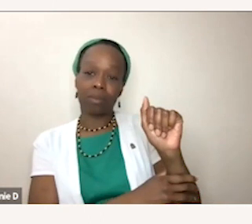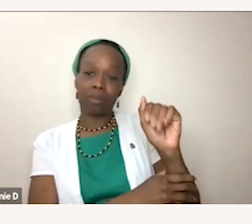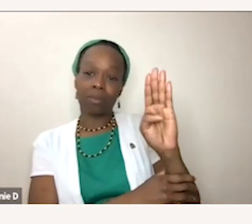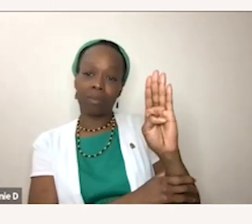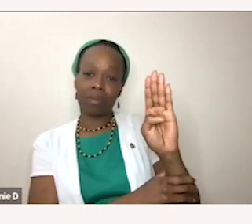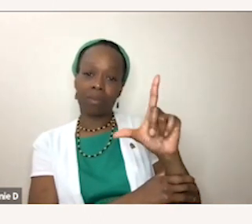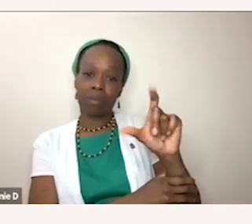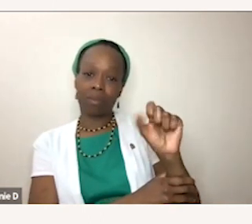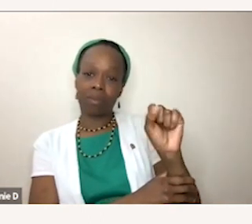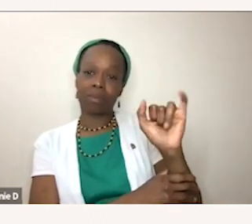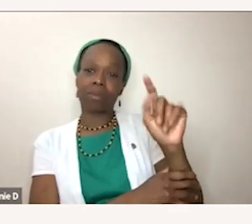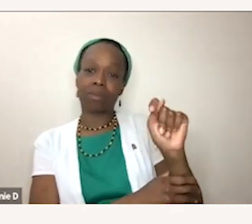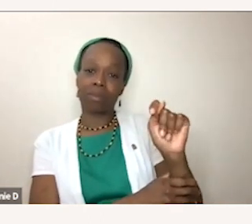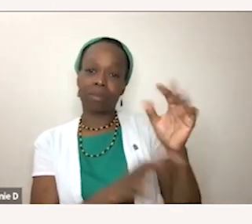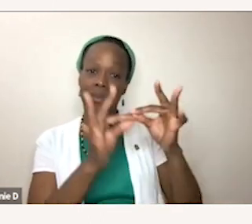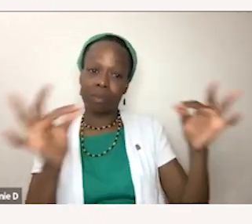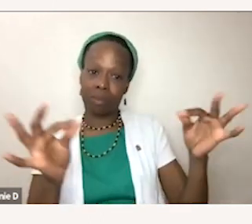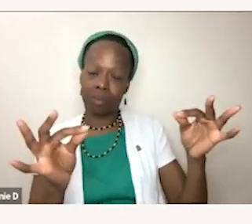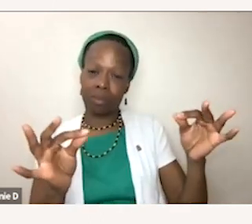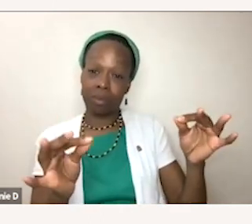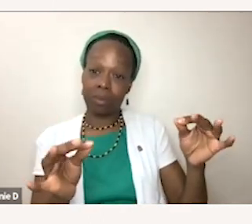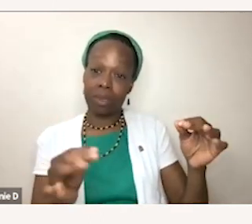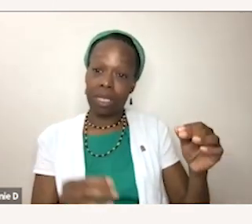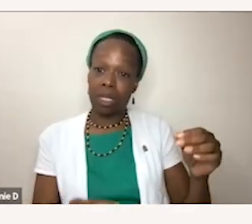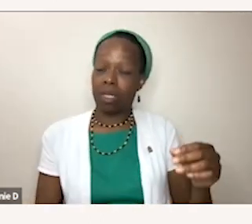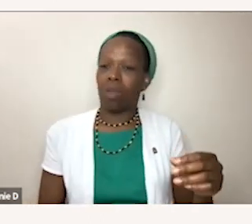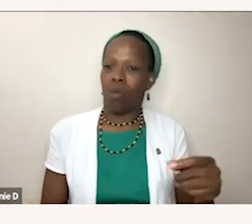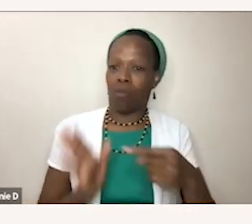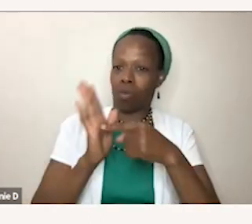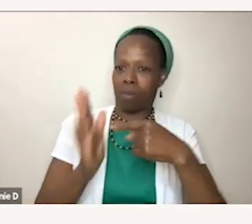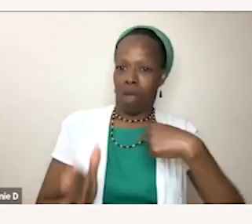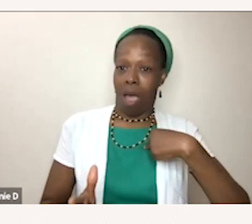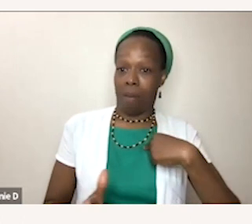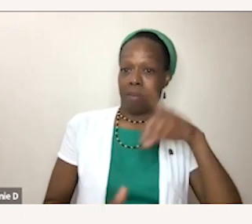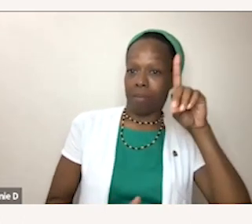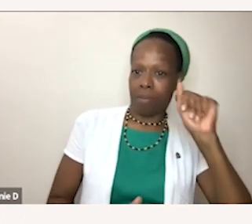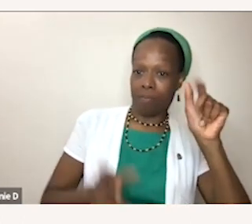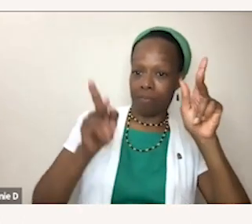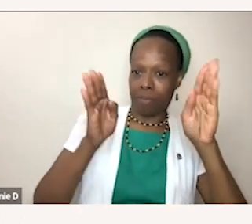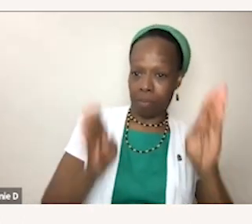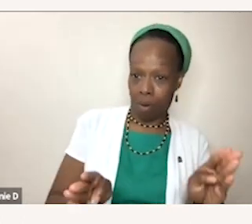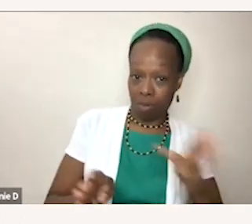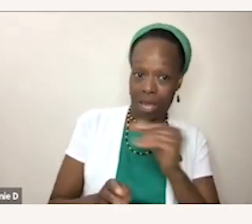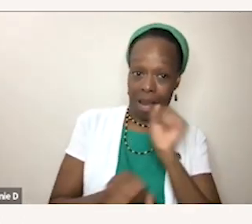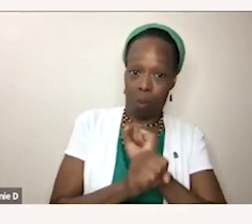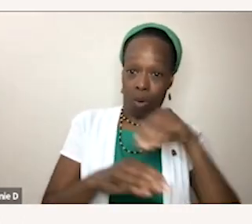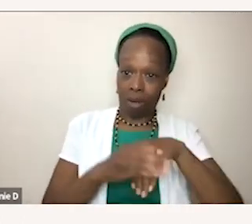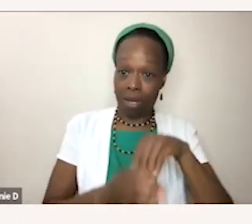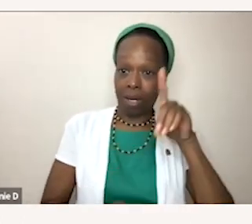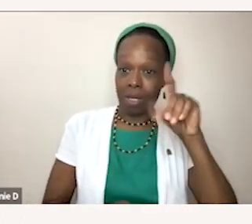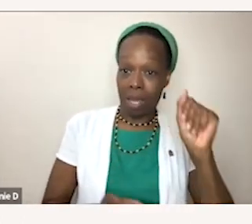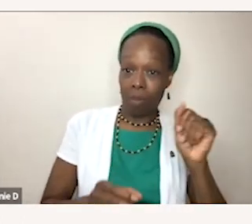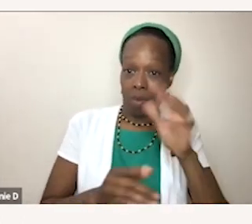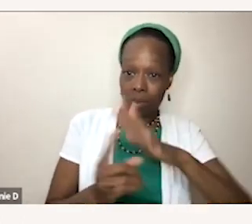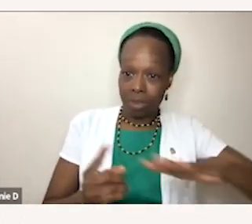I'm a disabled person and I work in this space, but still on my online platforms, I often get a good call